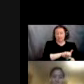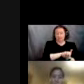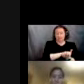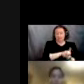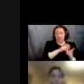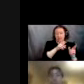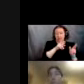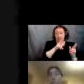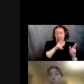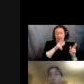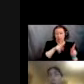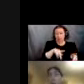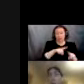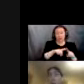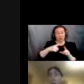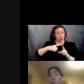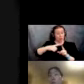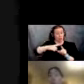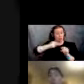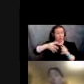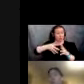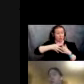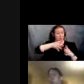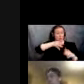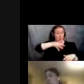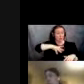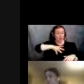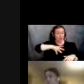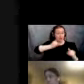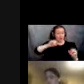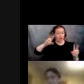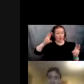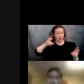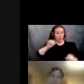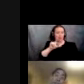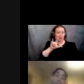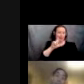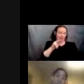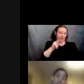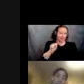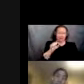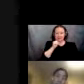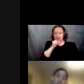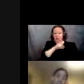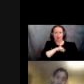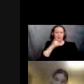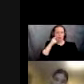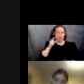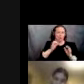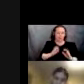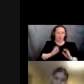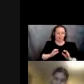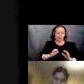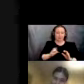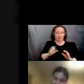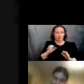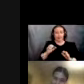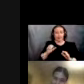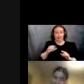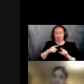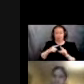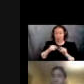But Japanese American women were now aliens ineligible for citizenship, and they didn't get the right to get their citizenship back